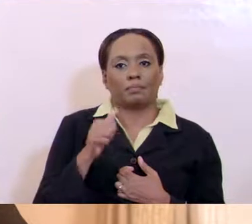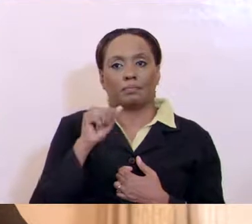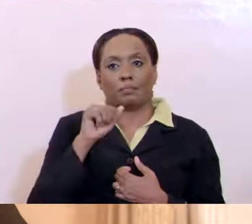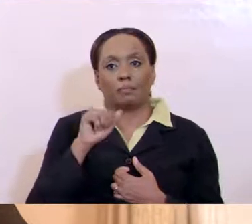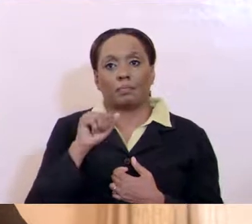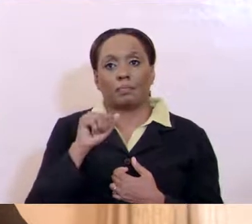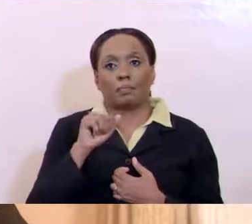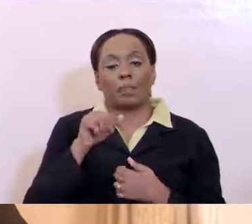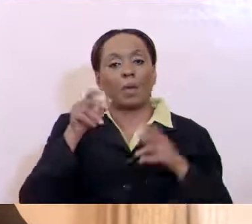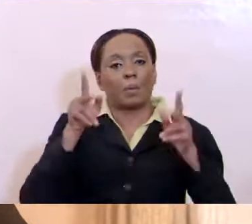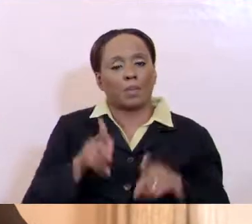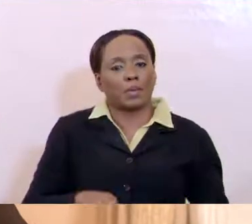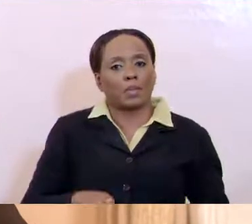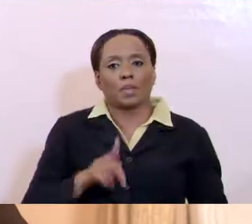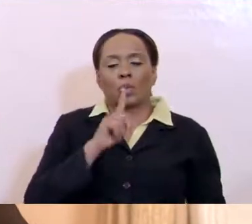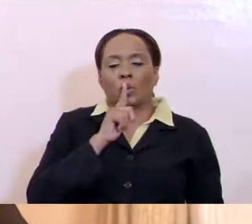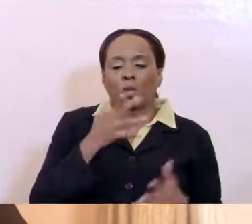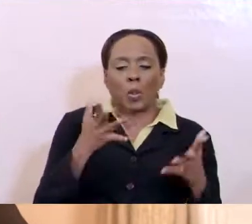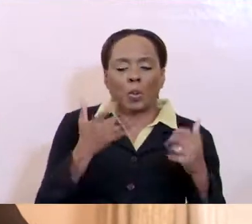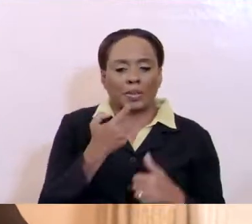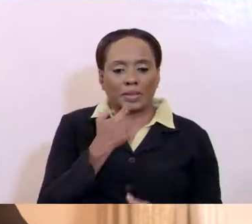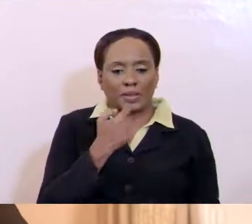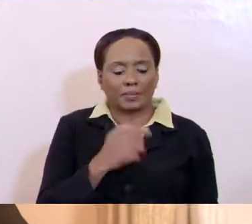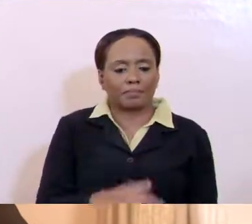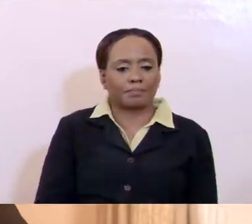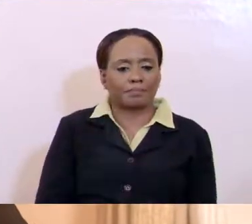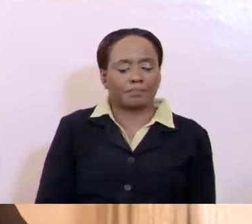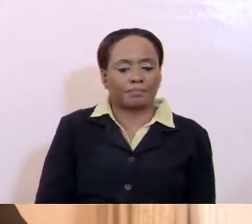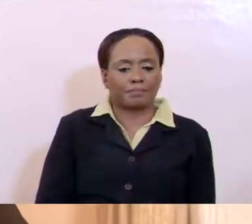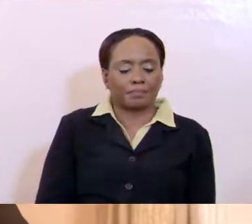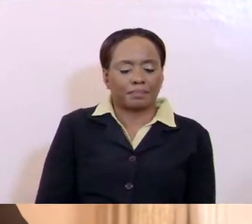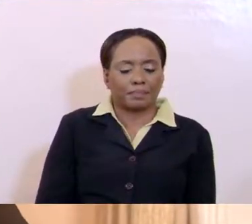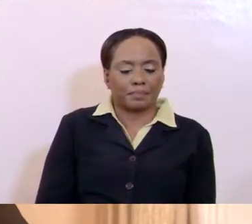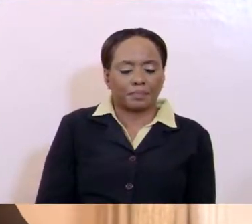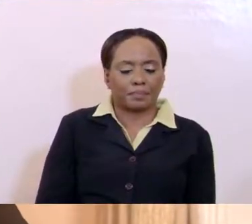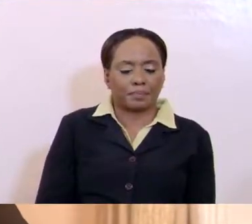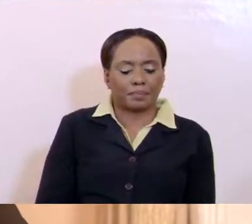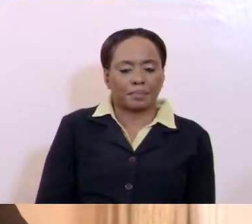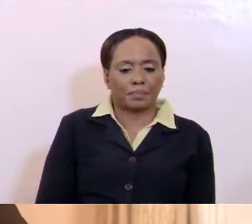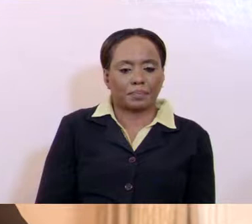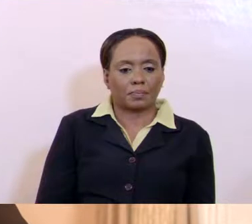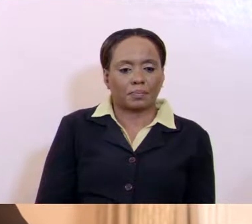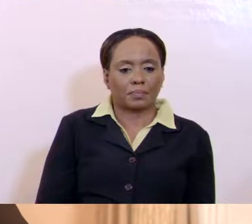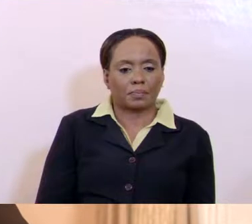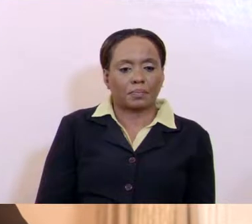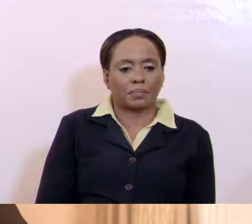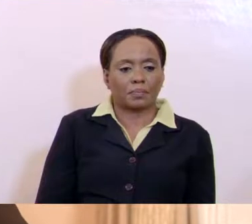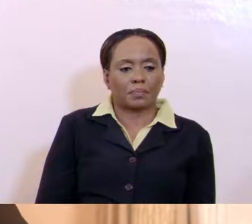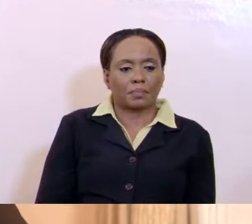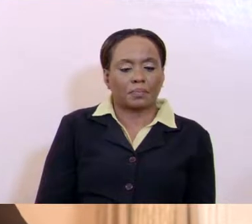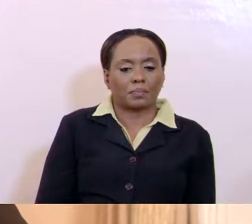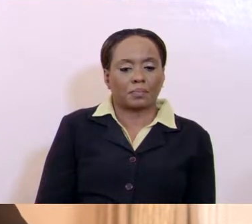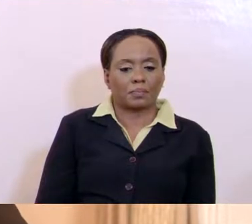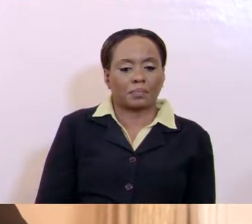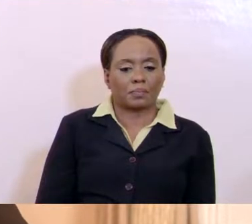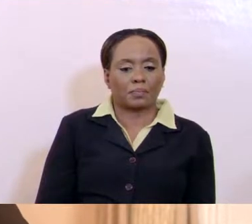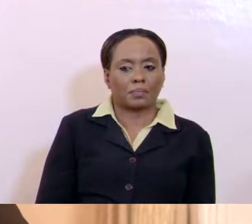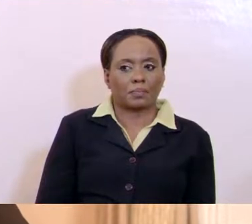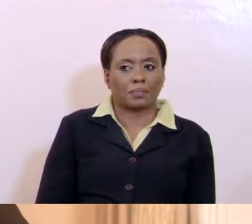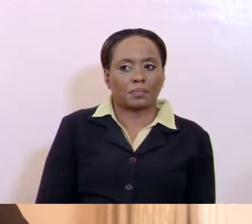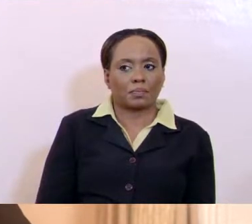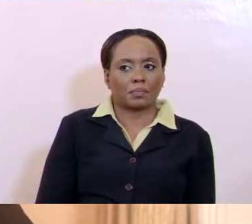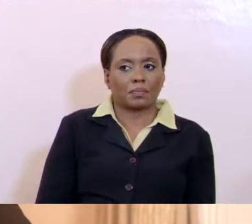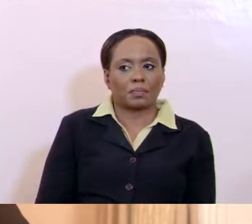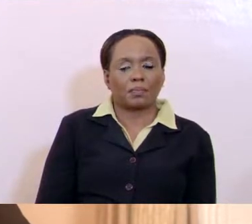person who is saying that, would you kindly clarify whether supermarkets are going to open tomorrow?